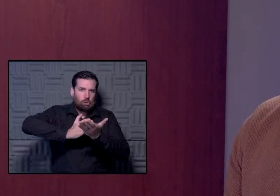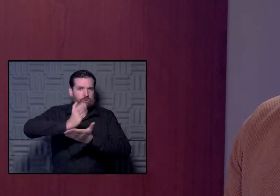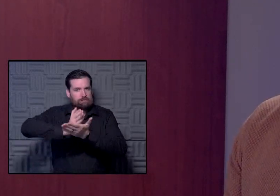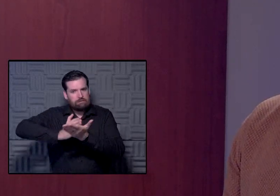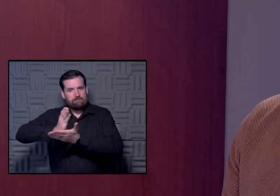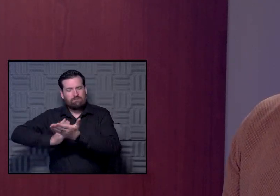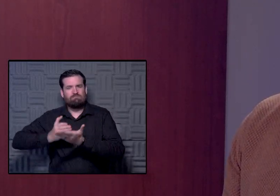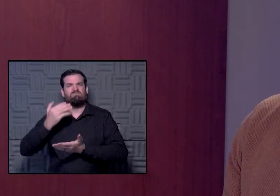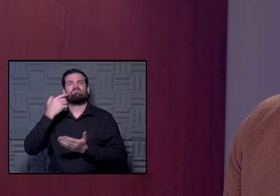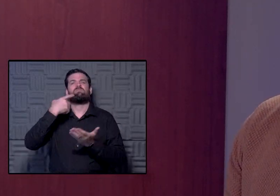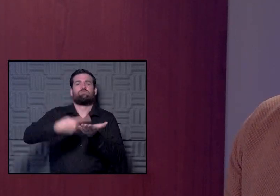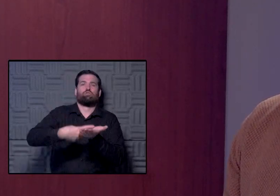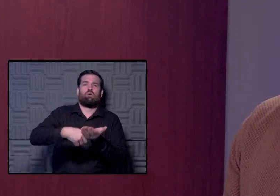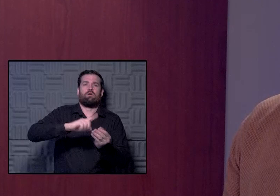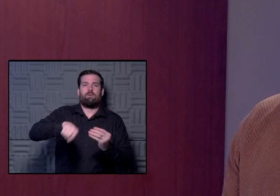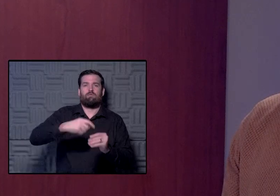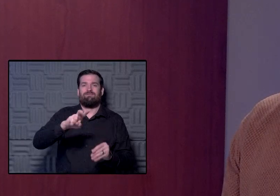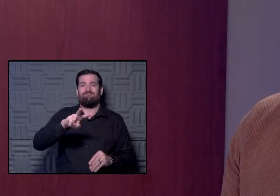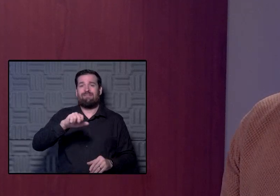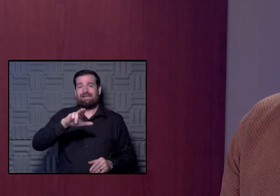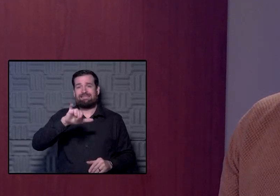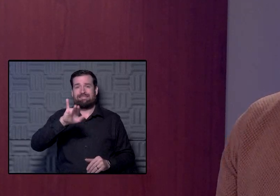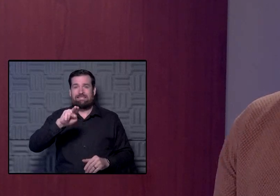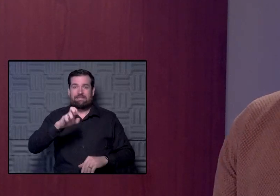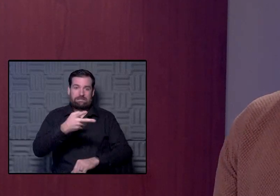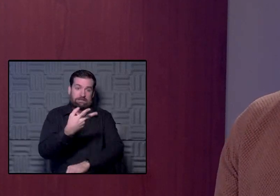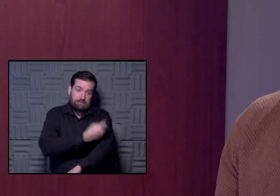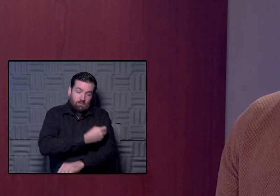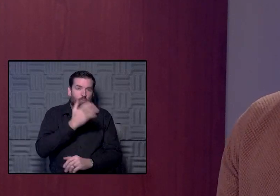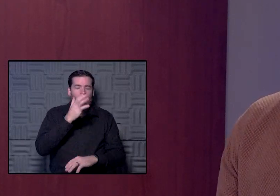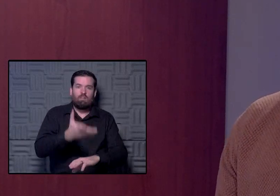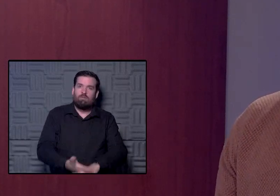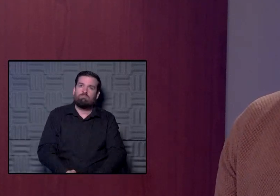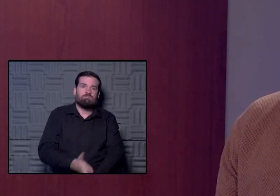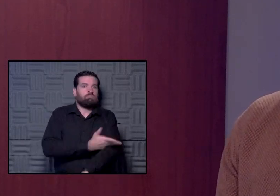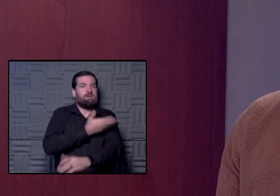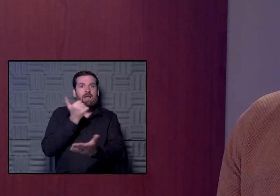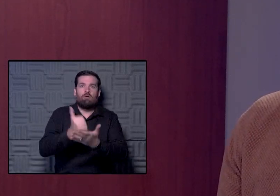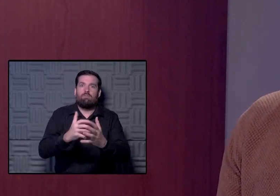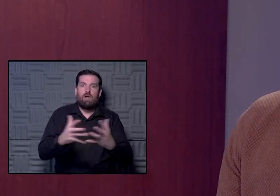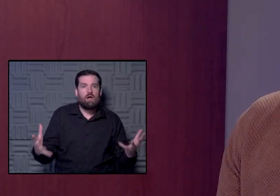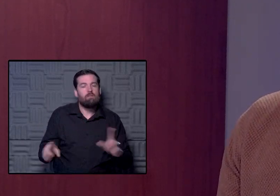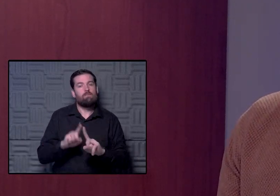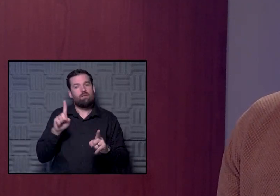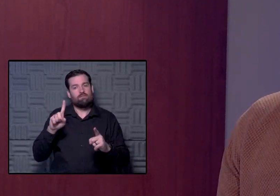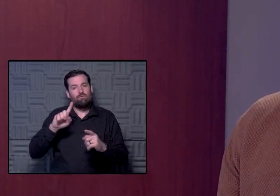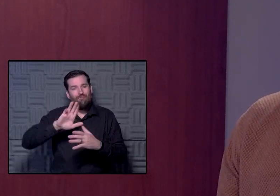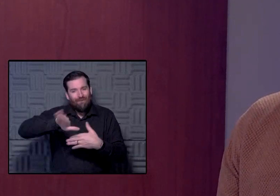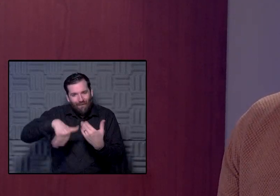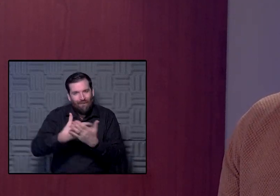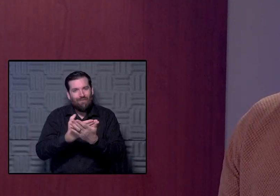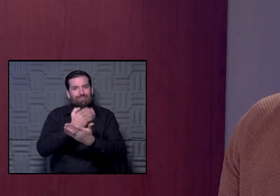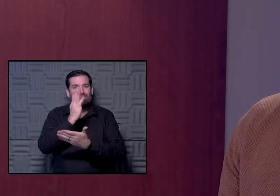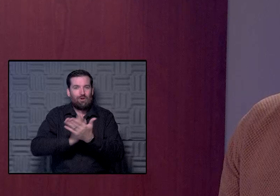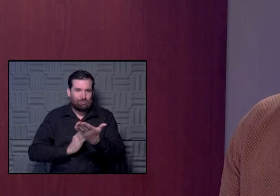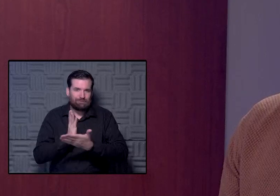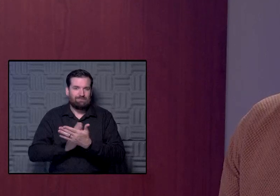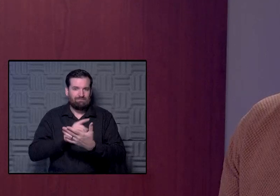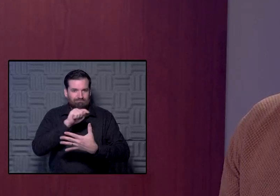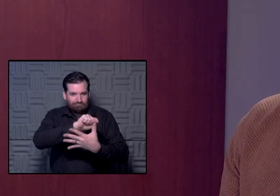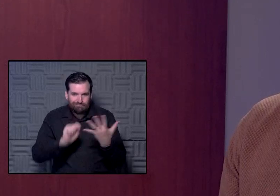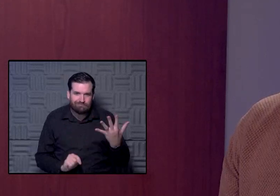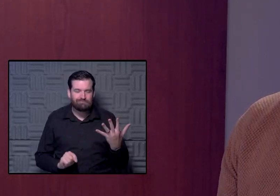there's a lot of talk about a vaccine right now that will help us tremendously. But all the components of preventing the spread of this